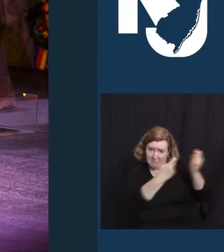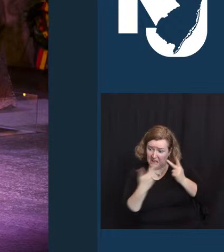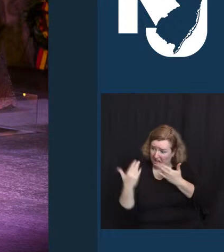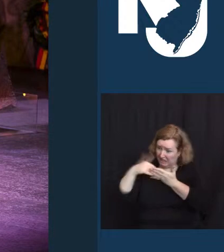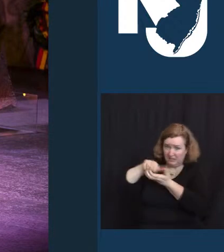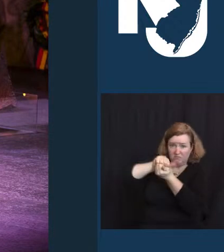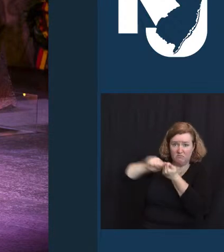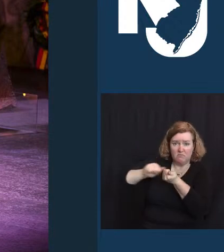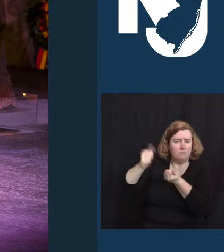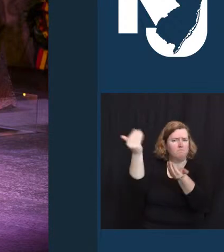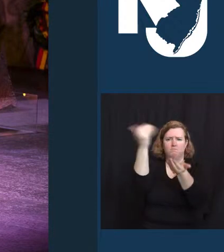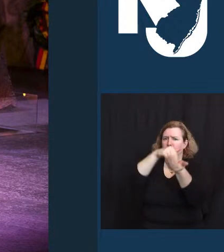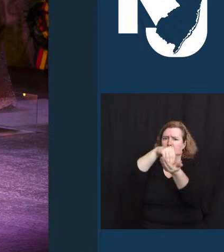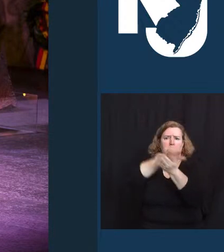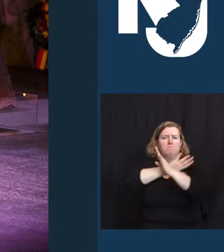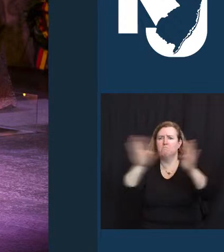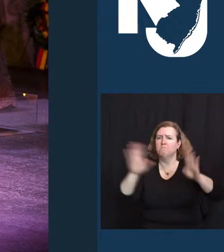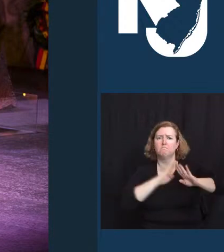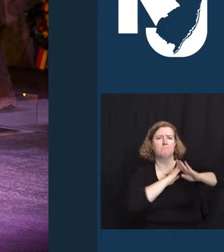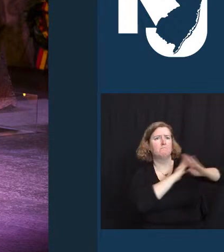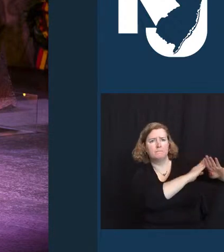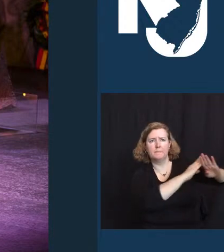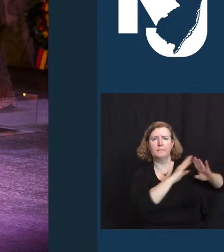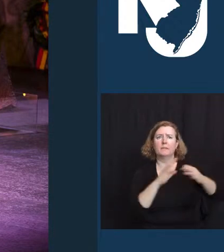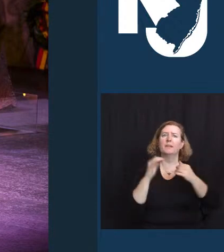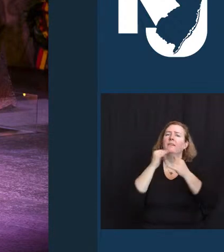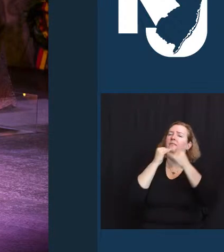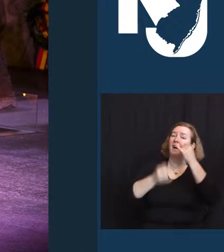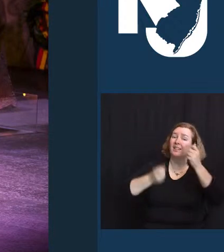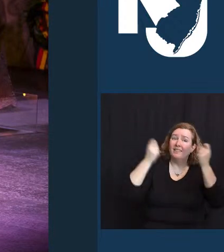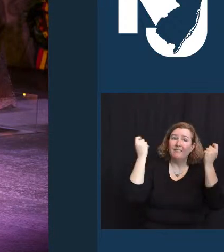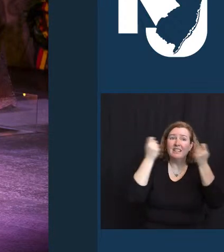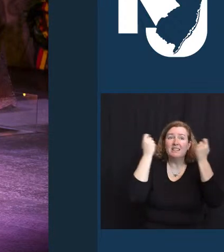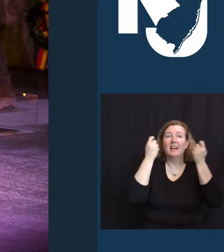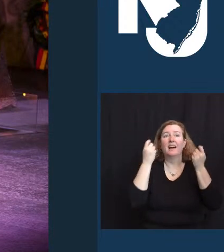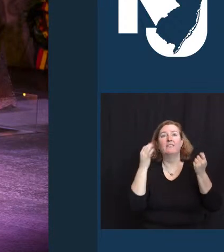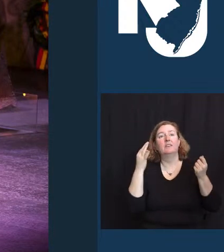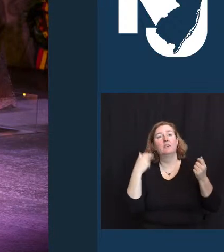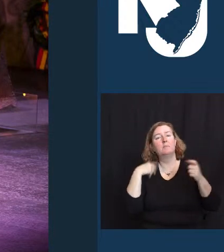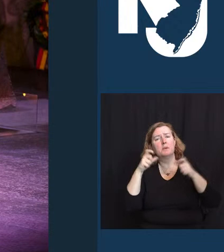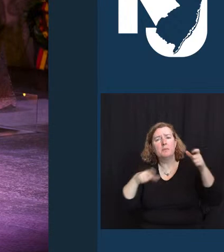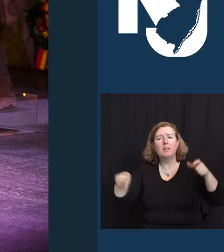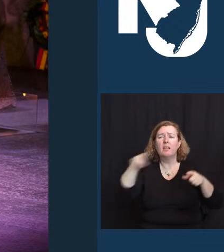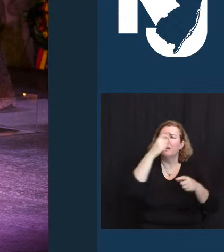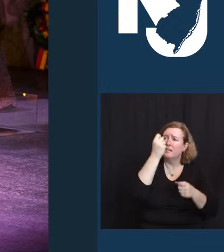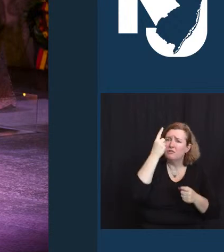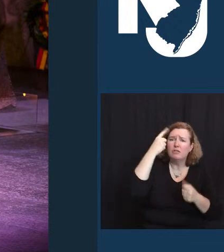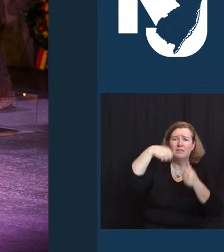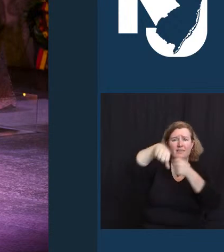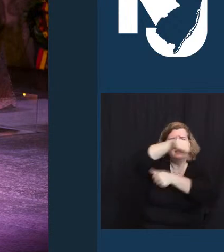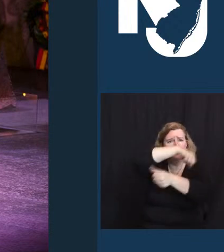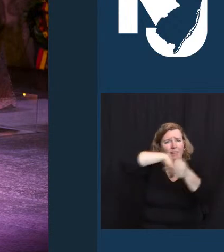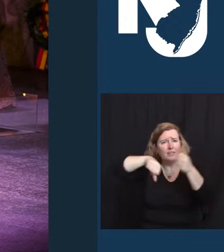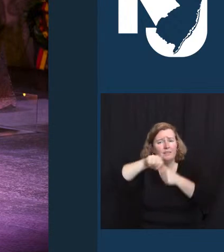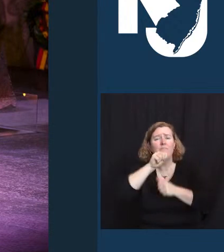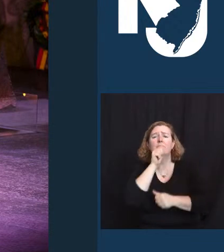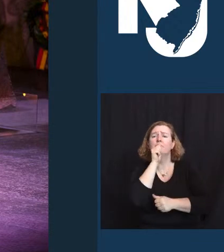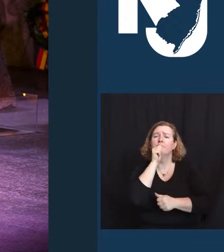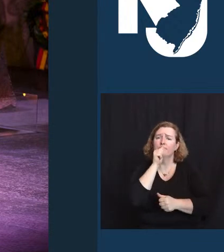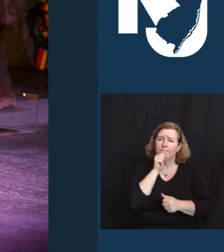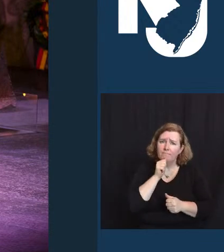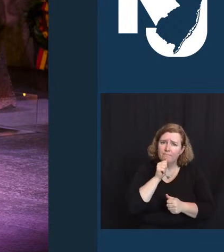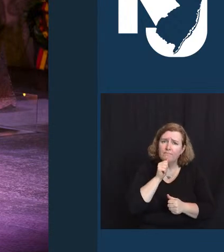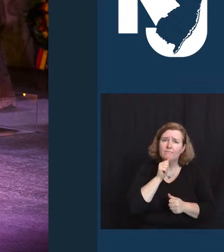the ultimate victory of understanding, tolerance, and our common humanity. That's a picture actually of Tammy and me at